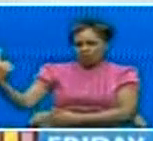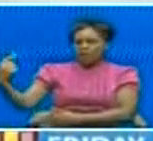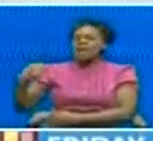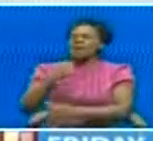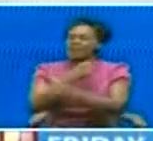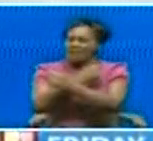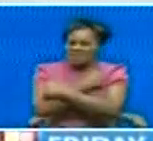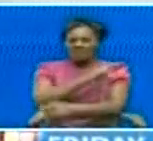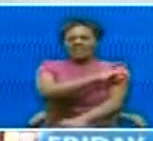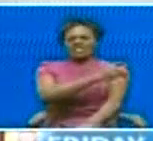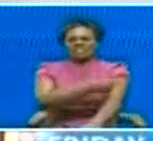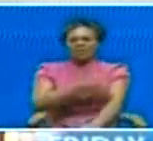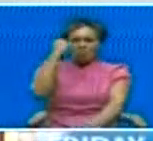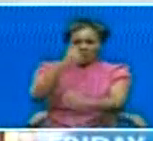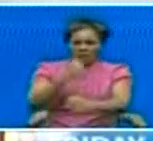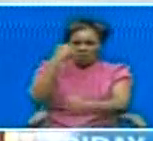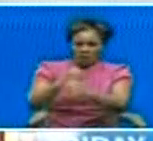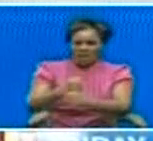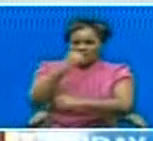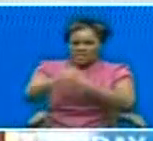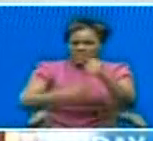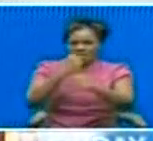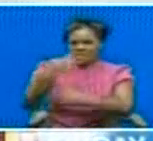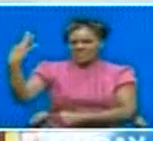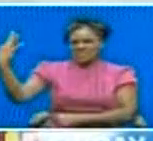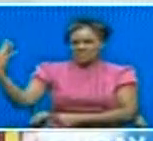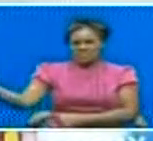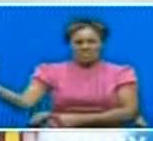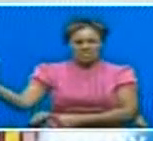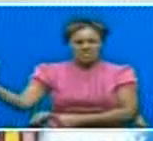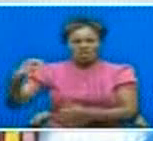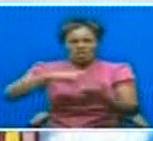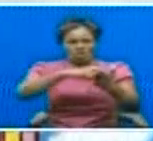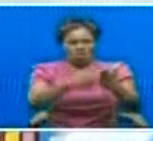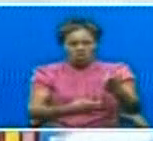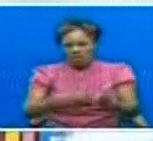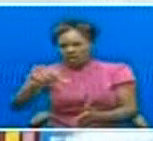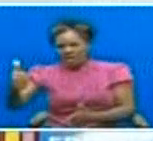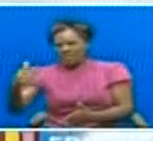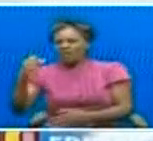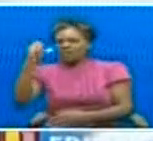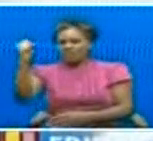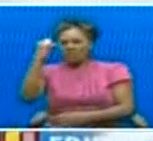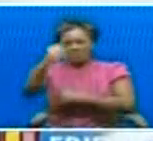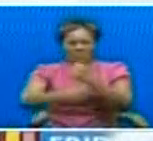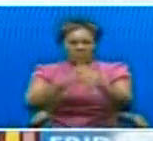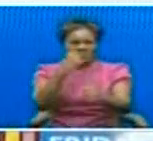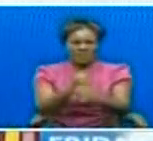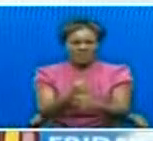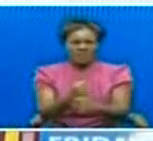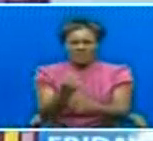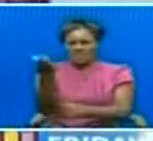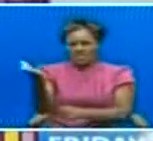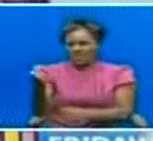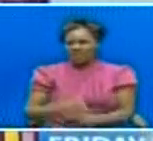I love about Nigeria. I've worked there for 3 years. I have a contract. I'll be there for another 5 years. Really? Yes, I'll be Someone there.